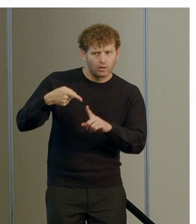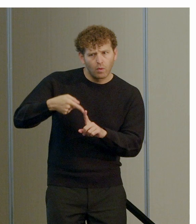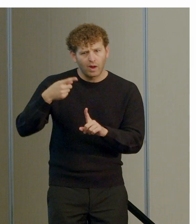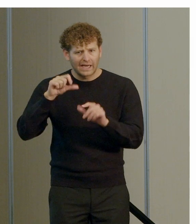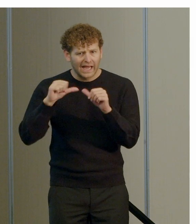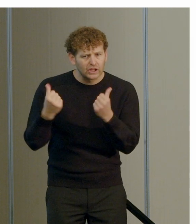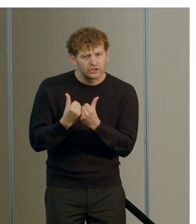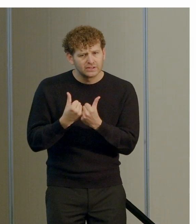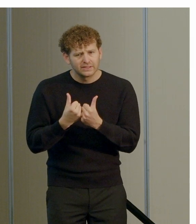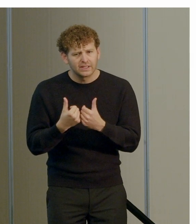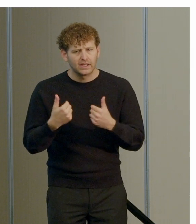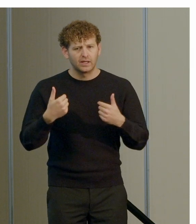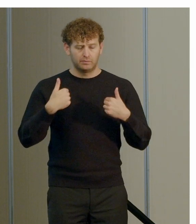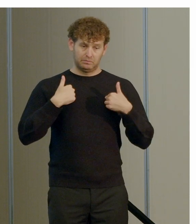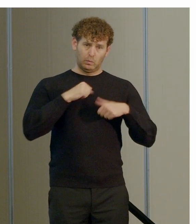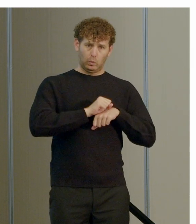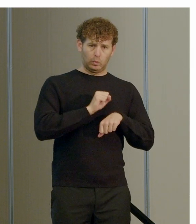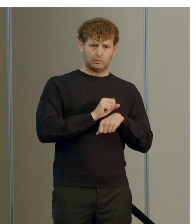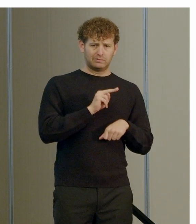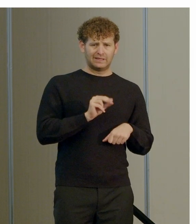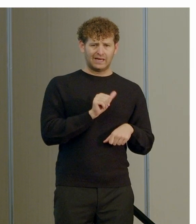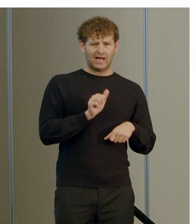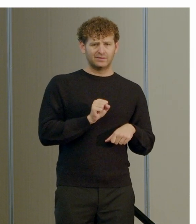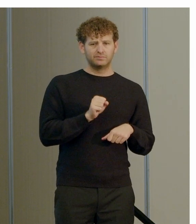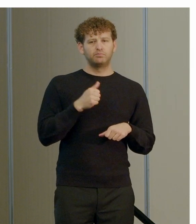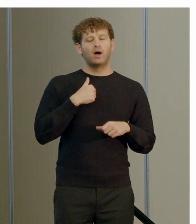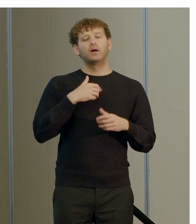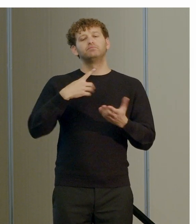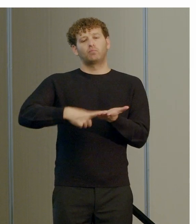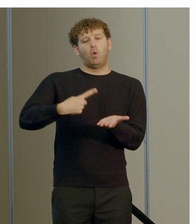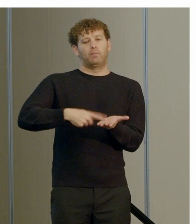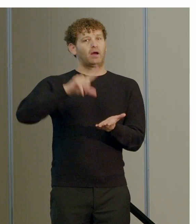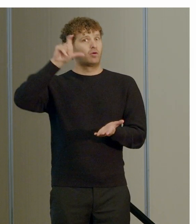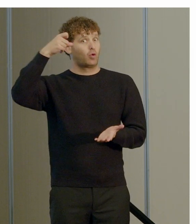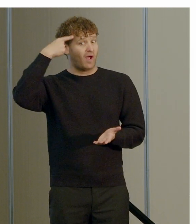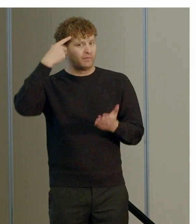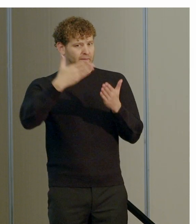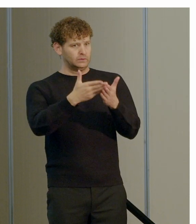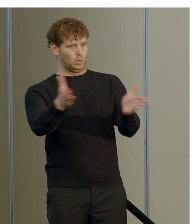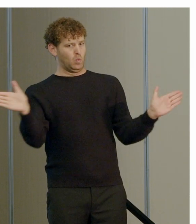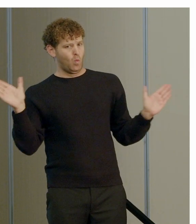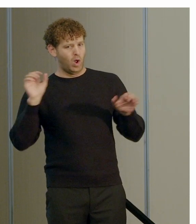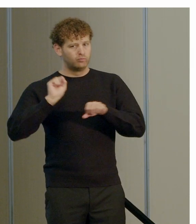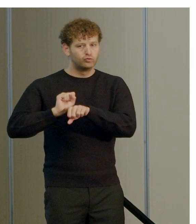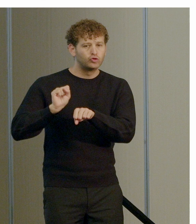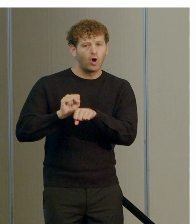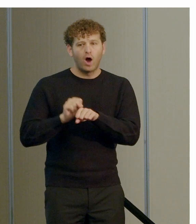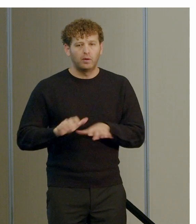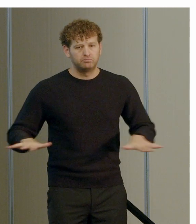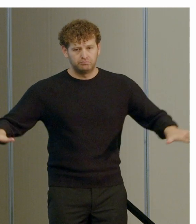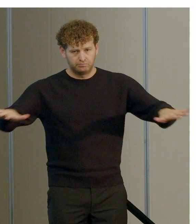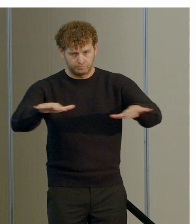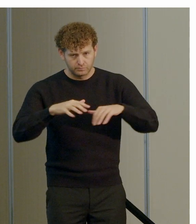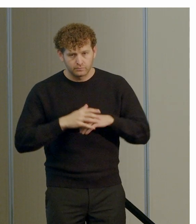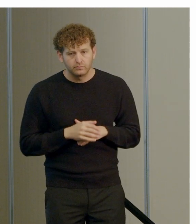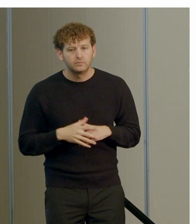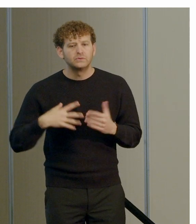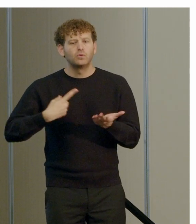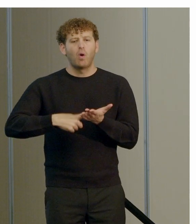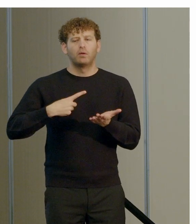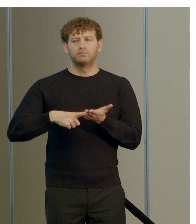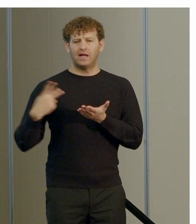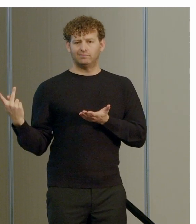some government-wide programs. So this is just more on behalf of our collective experience in that area.